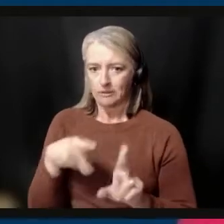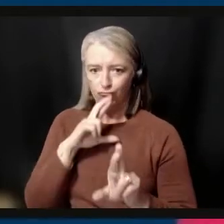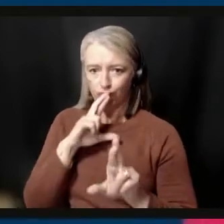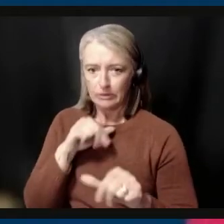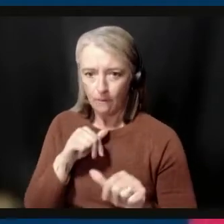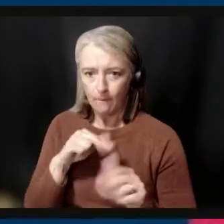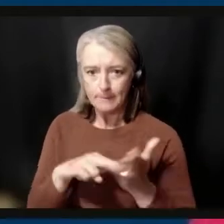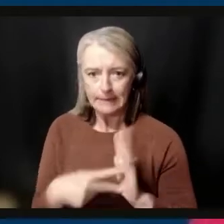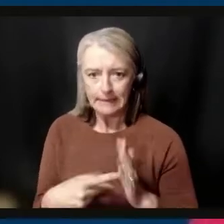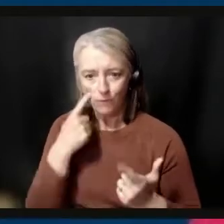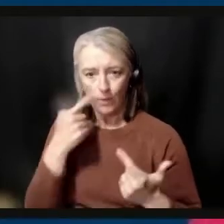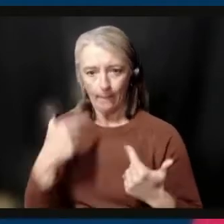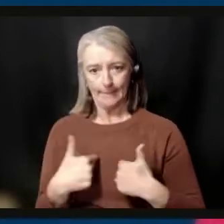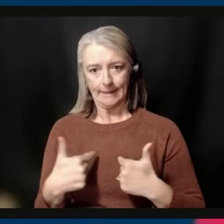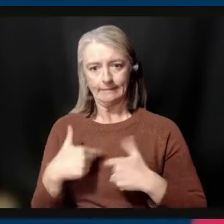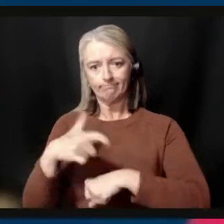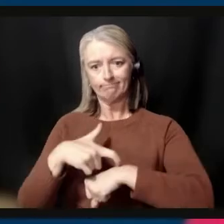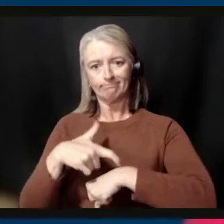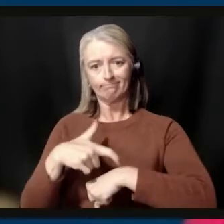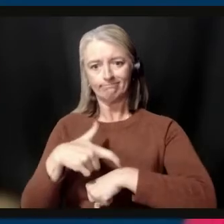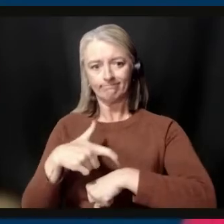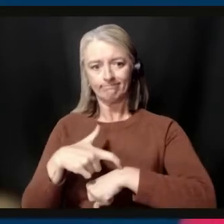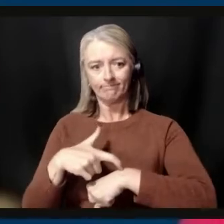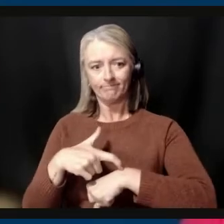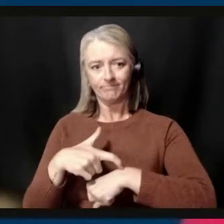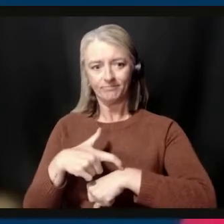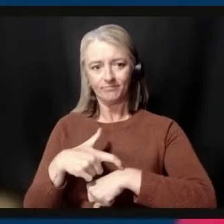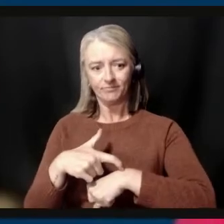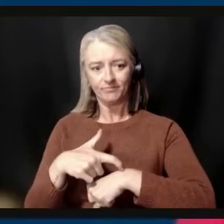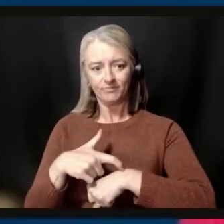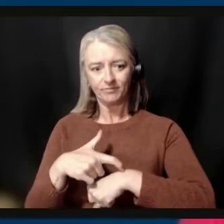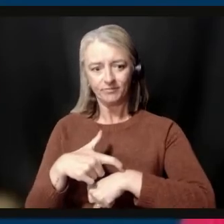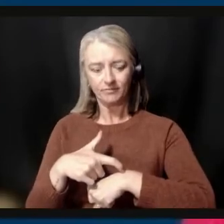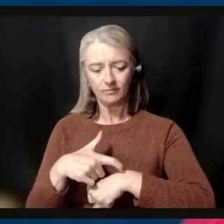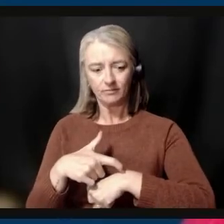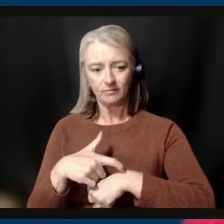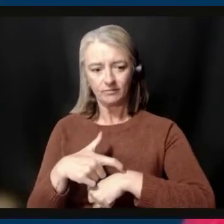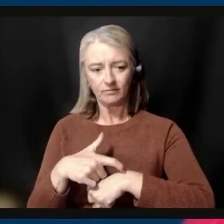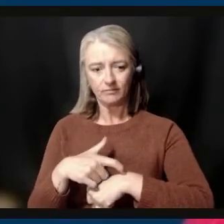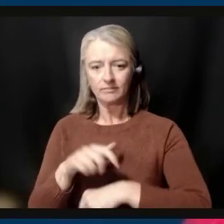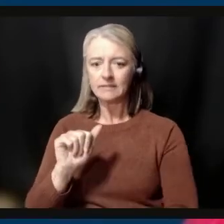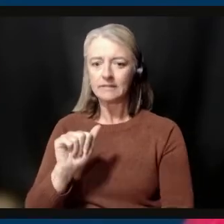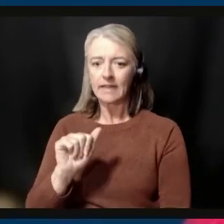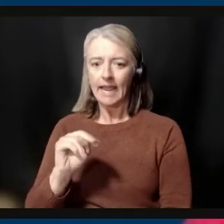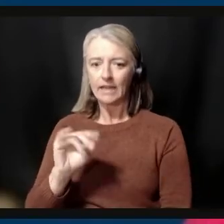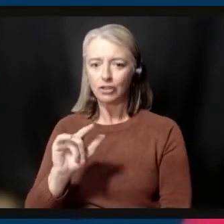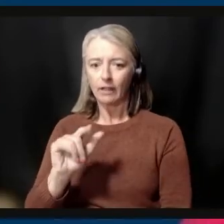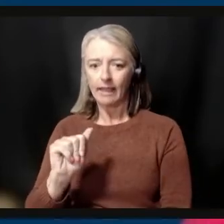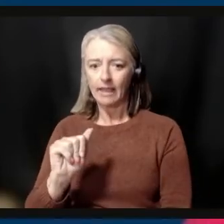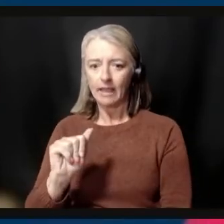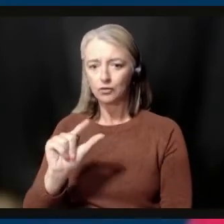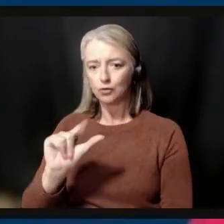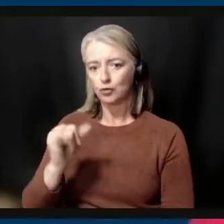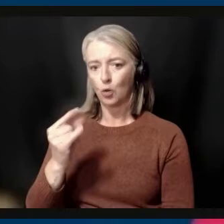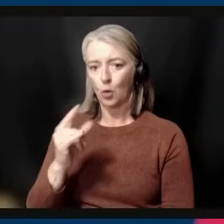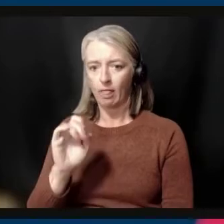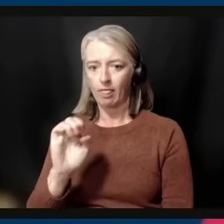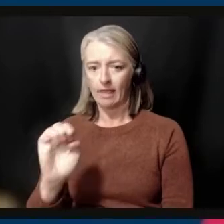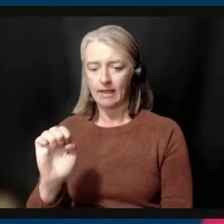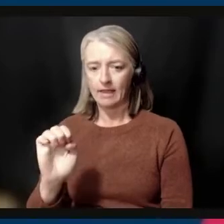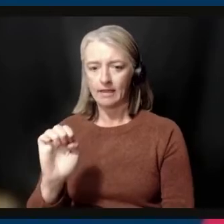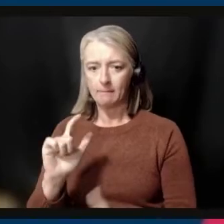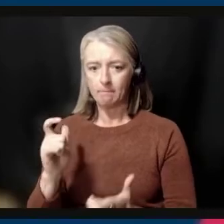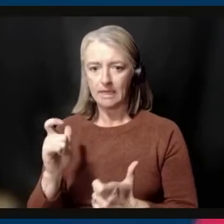me? At the time, Angelina Jolie coming out with her diagnosis and surgeries was big. And so